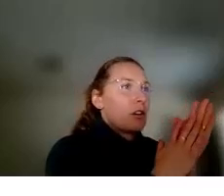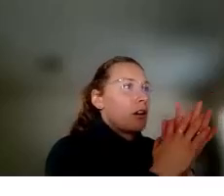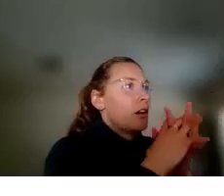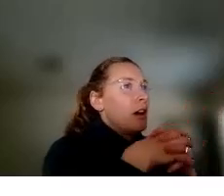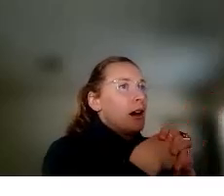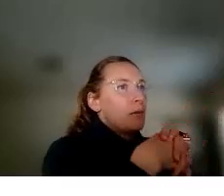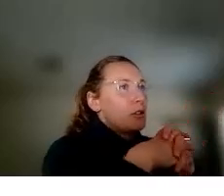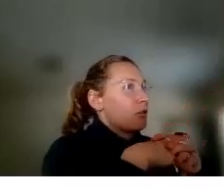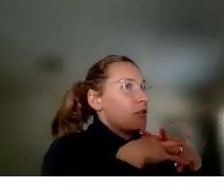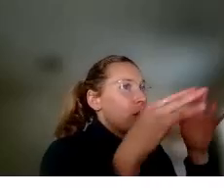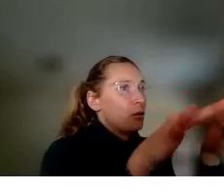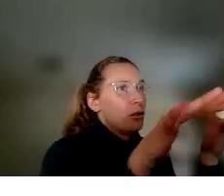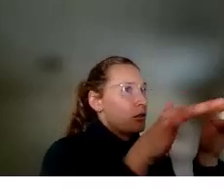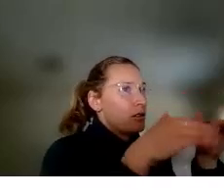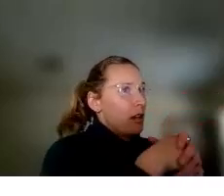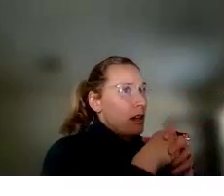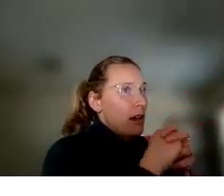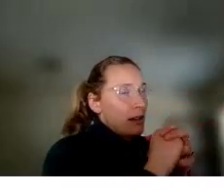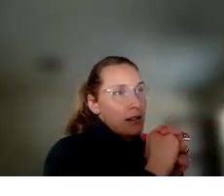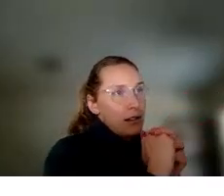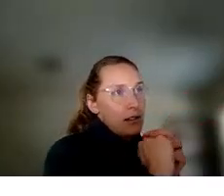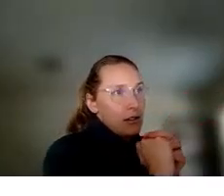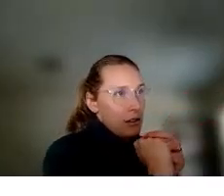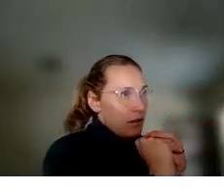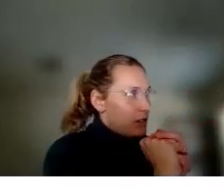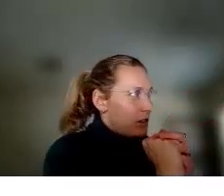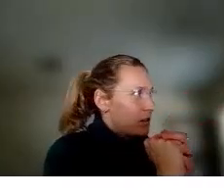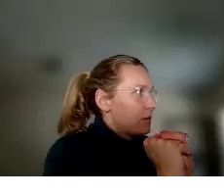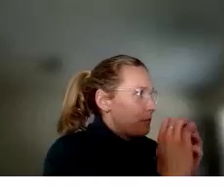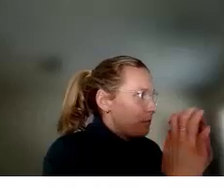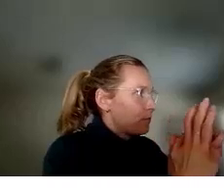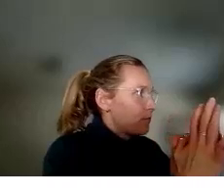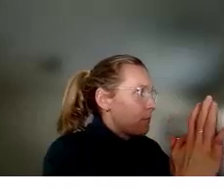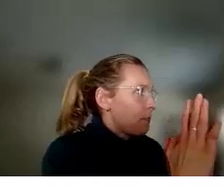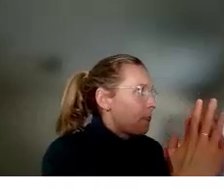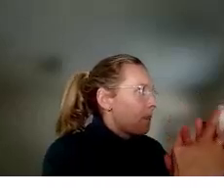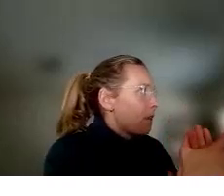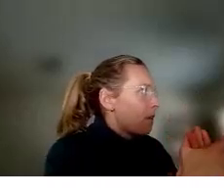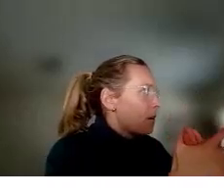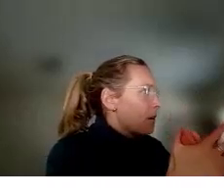and ensure children don't lose any access to services.